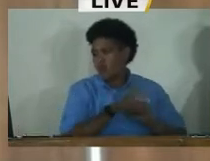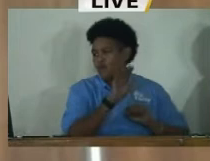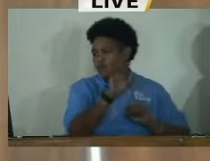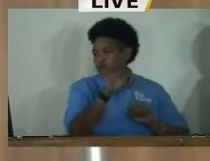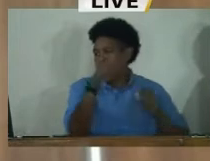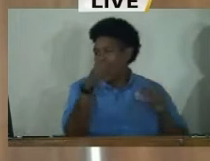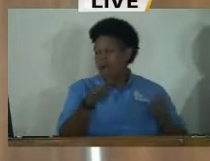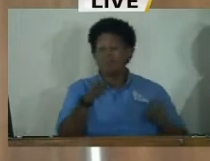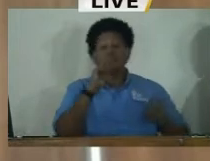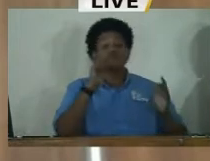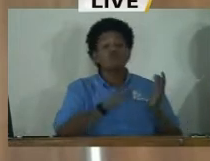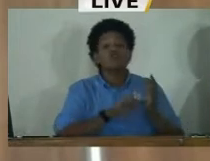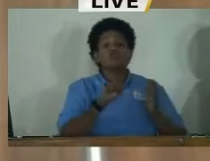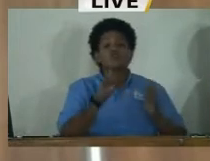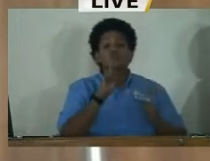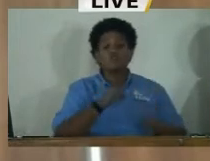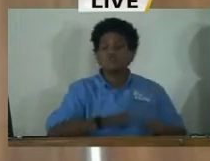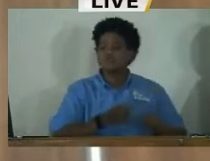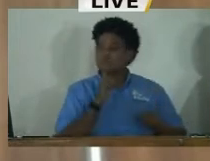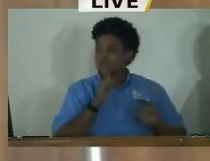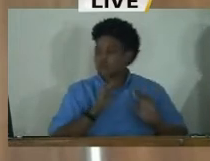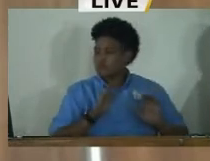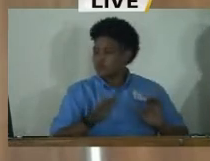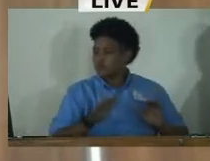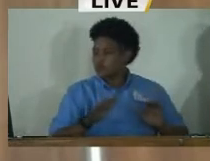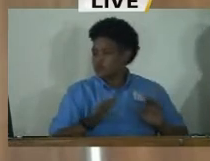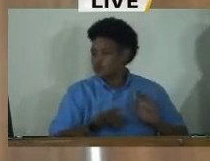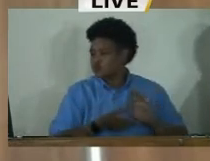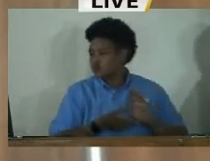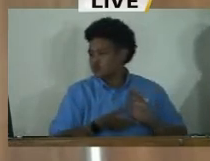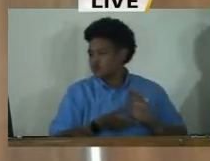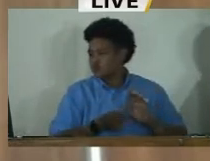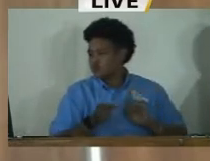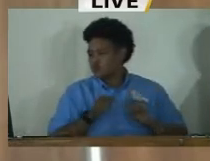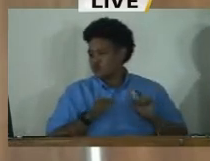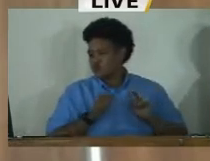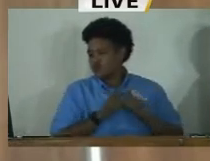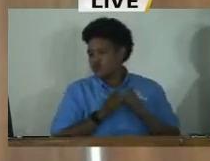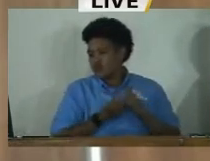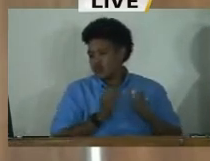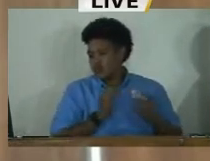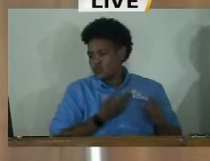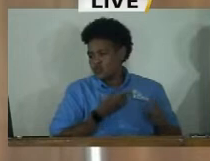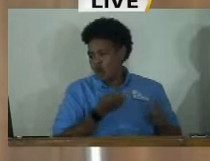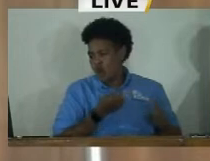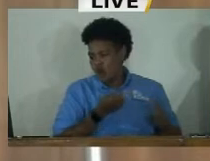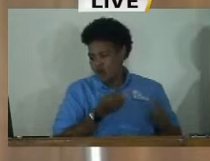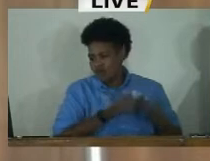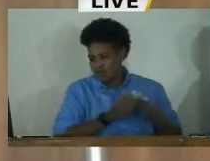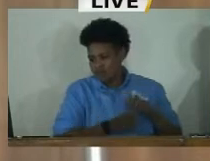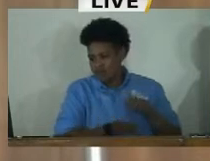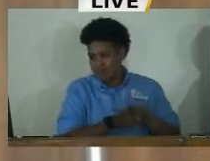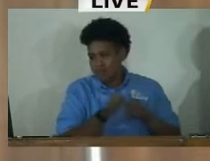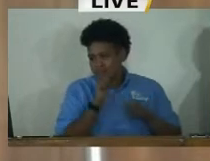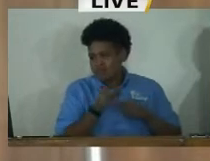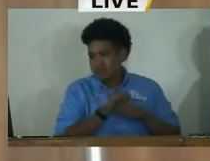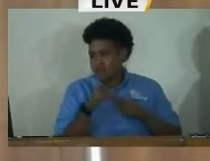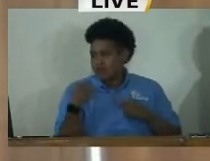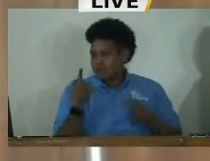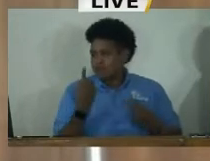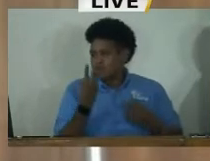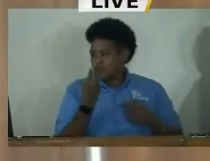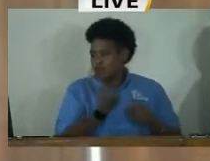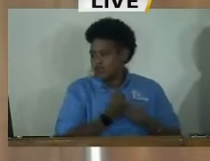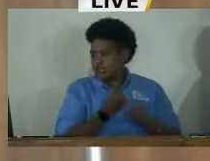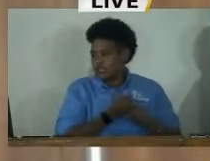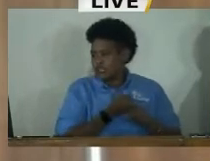be the catalyst to reverse our obsequious patterns of diplomacy, which have been practiced over the past 4 years,